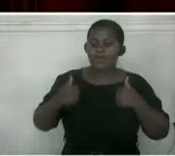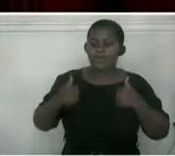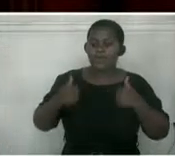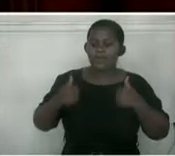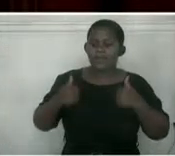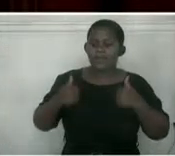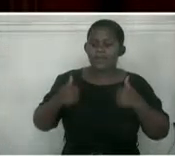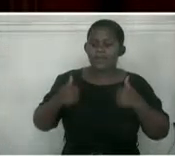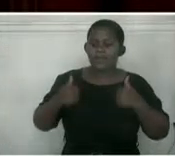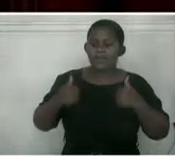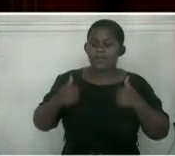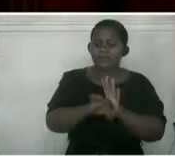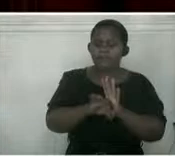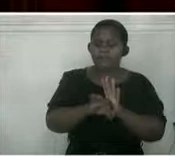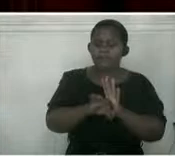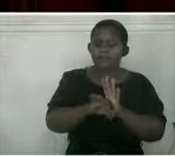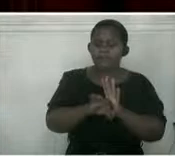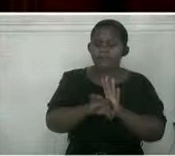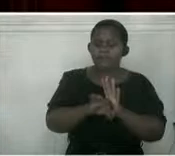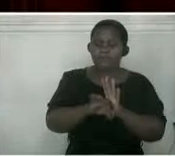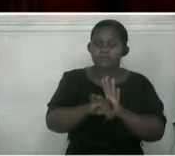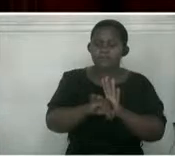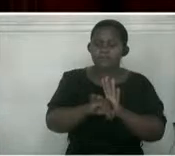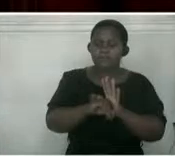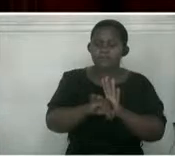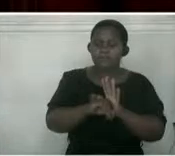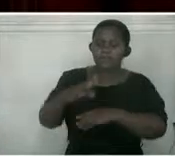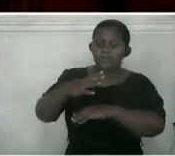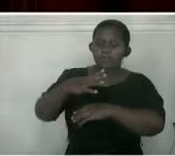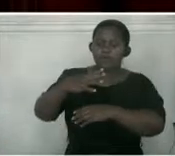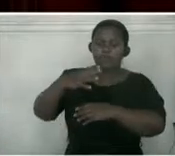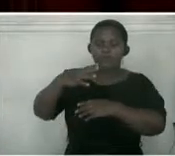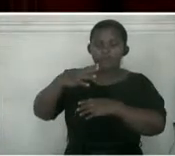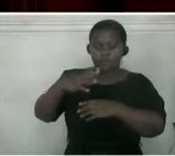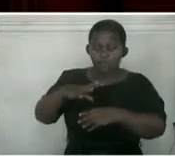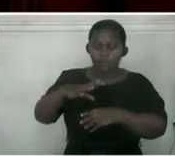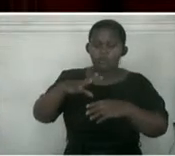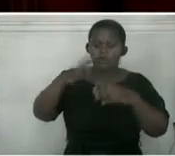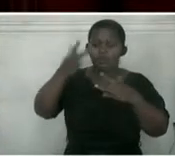proper isolation room for outpatients,